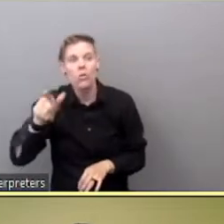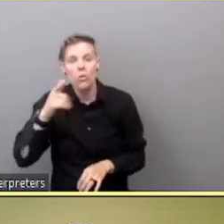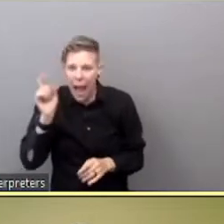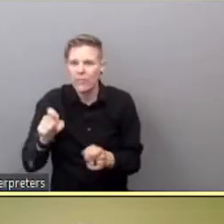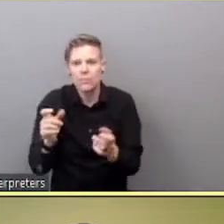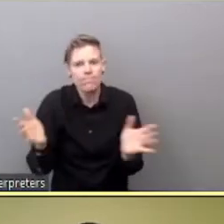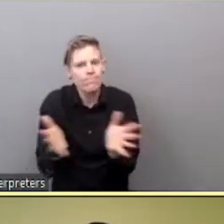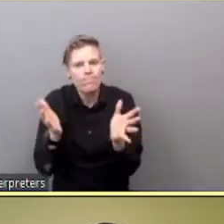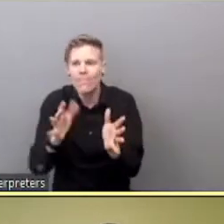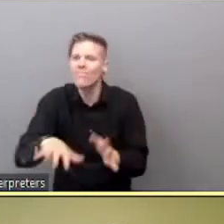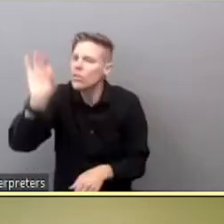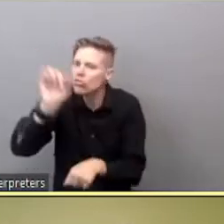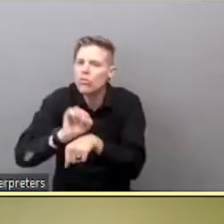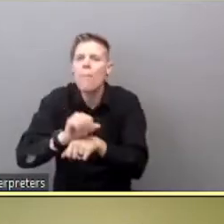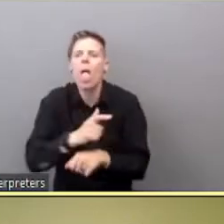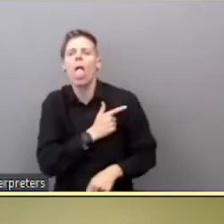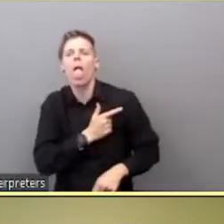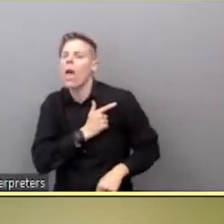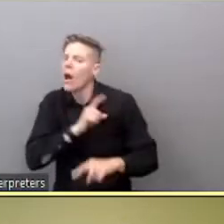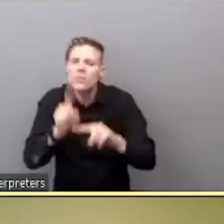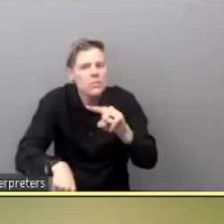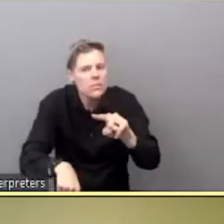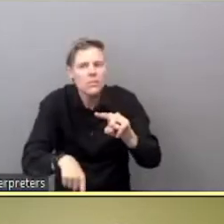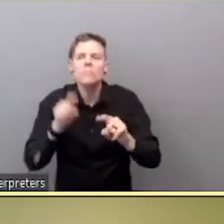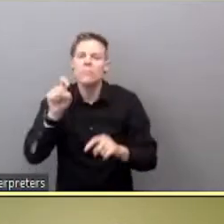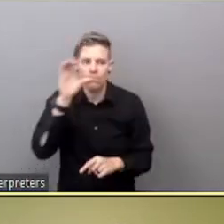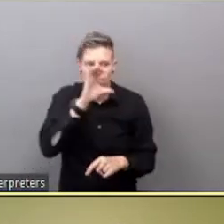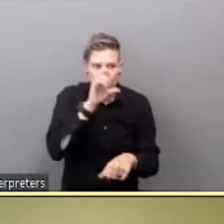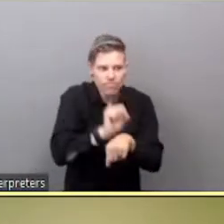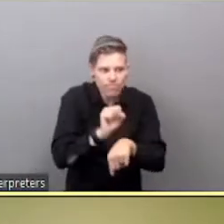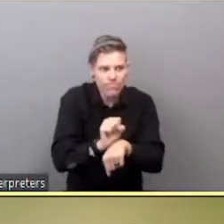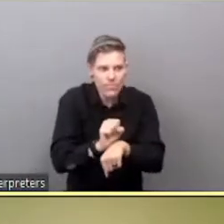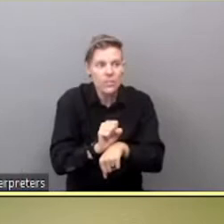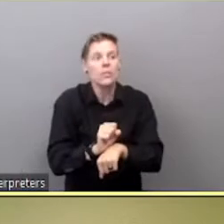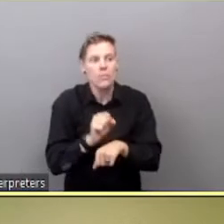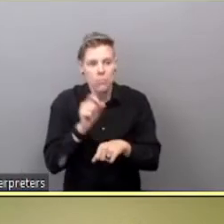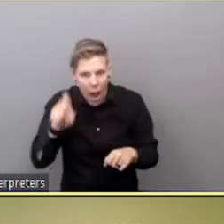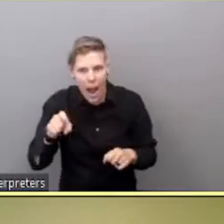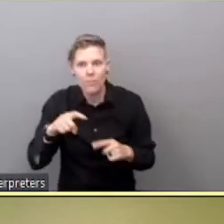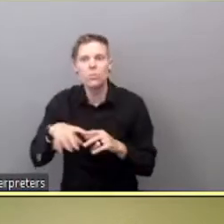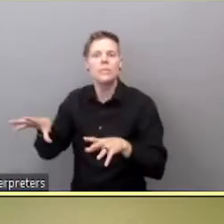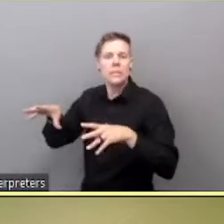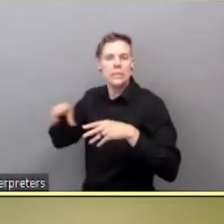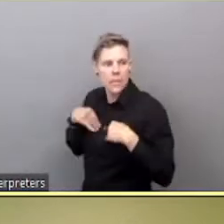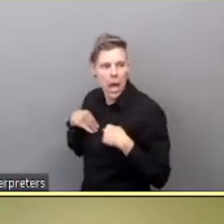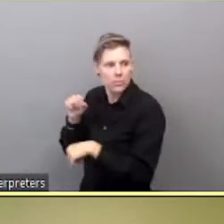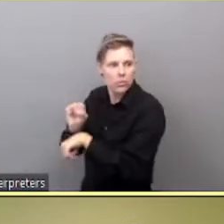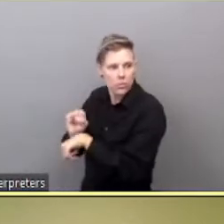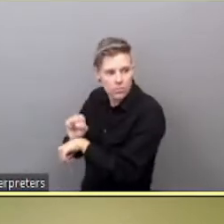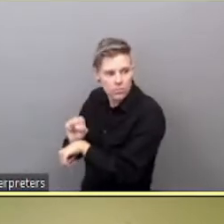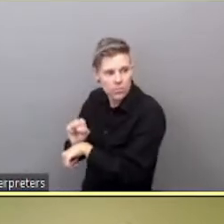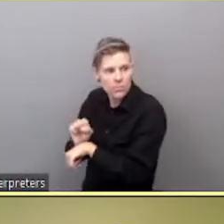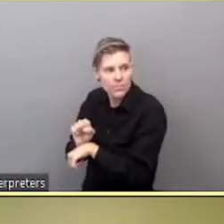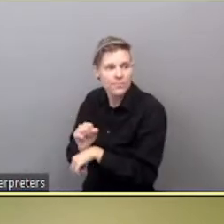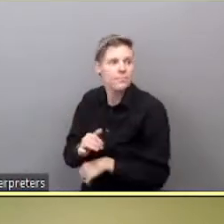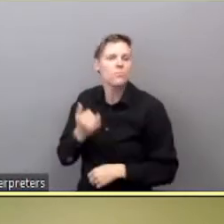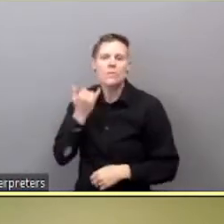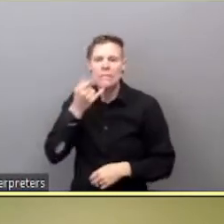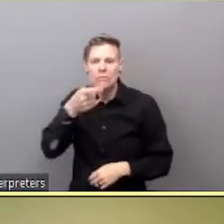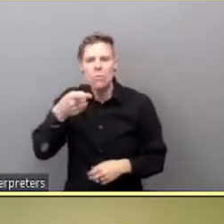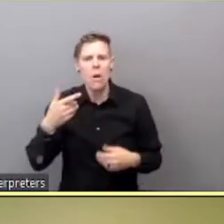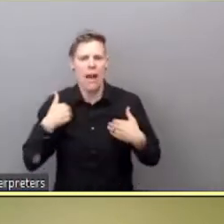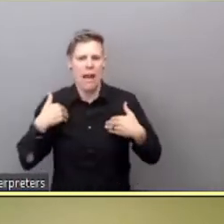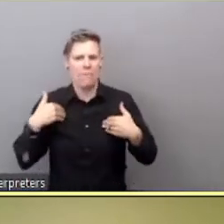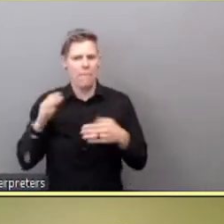offered. So if you're an employer or if you're aware of someone that is not complying with that requirement and is receiving unemployment